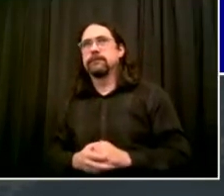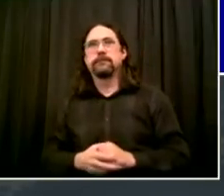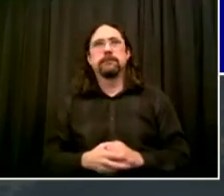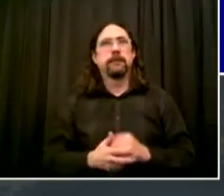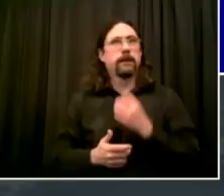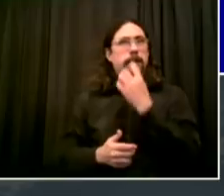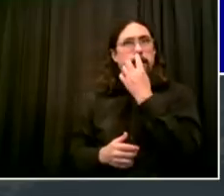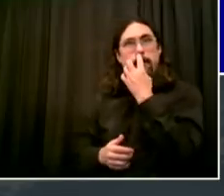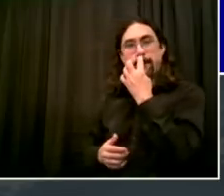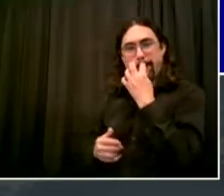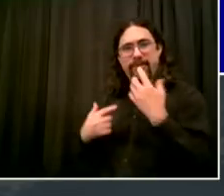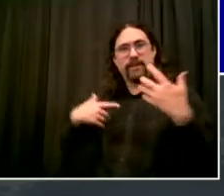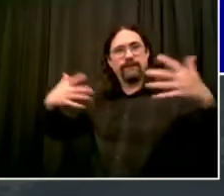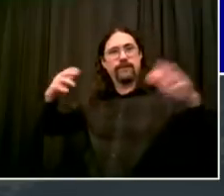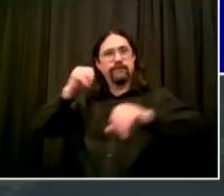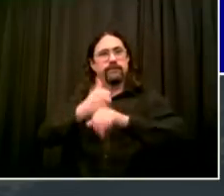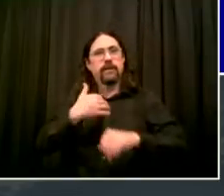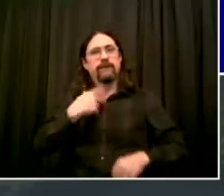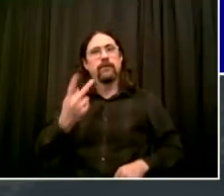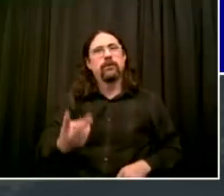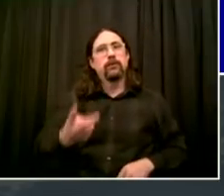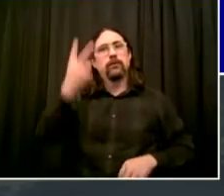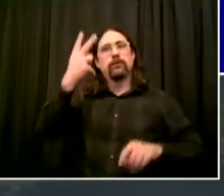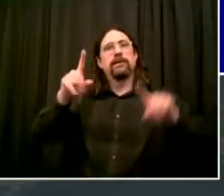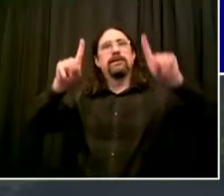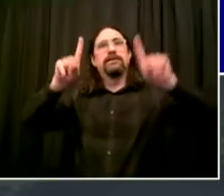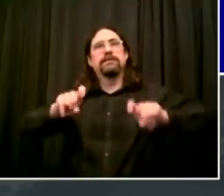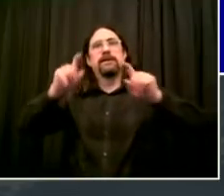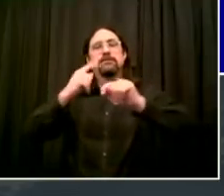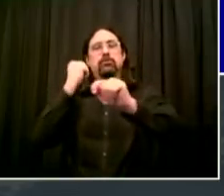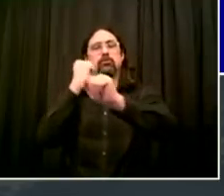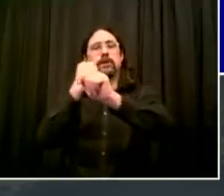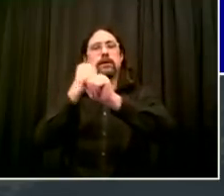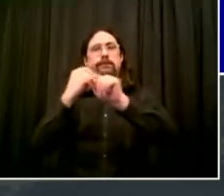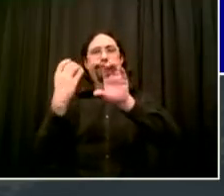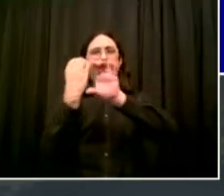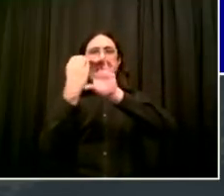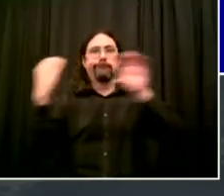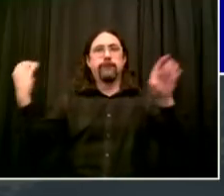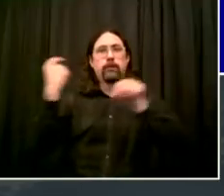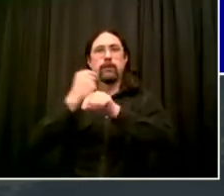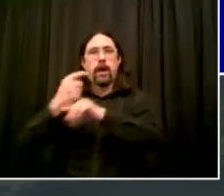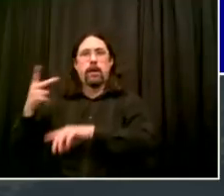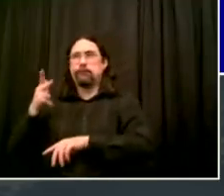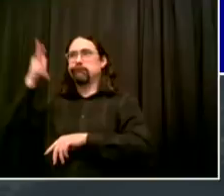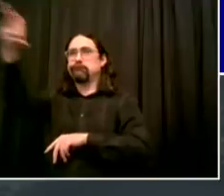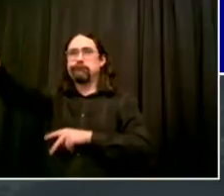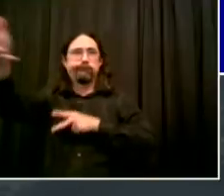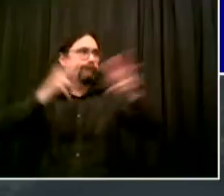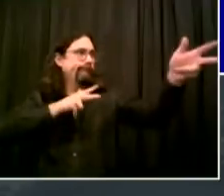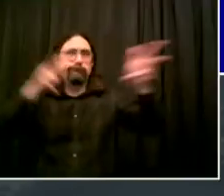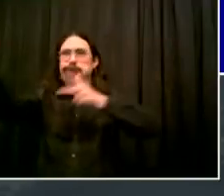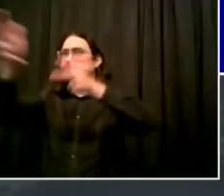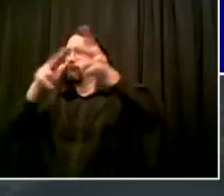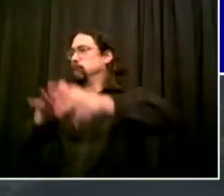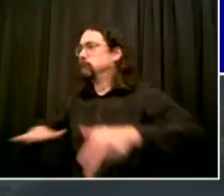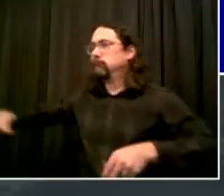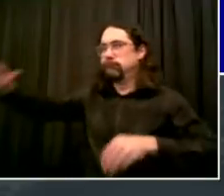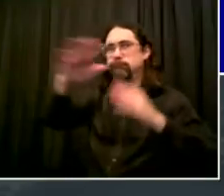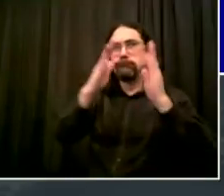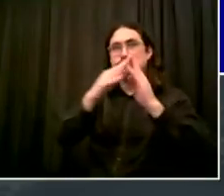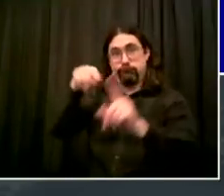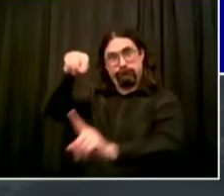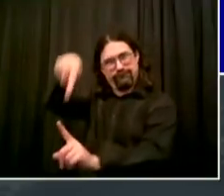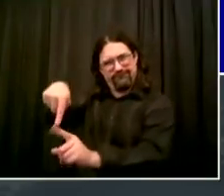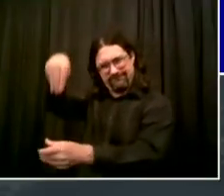around to different neighborhoods, making testing as simple and available as it possibly could be. 10 trucks will be on the ground by next month,